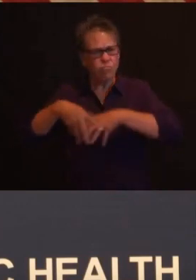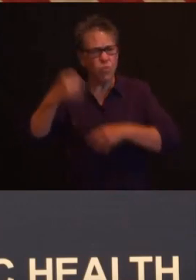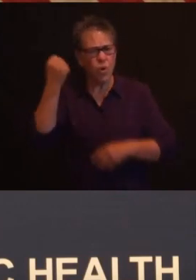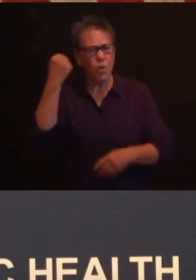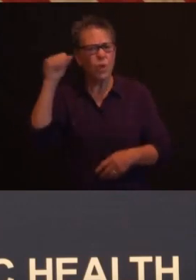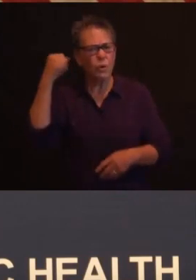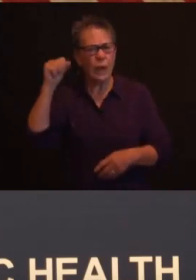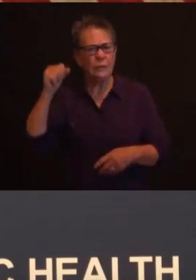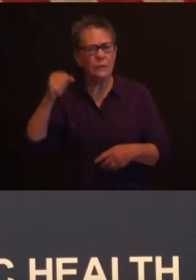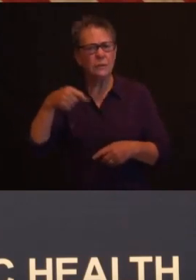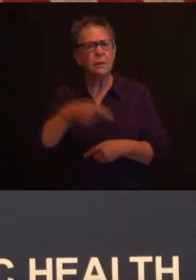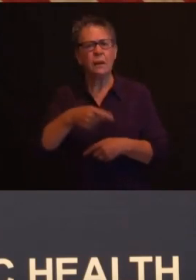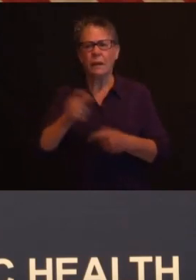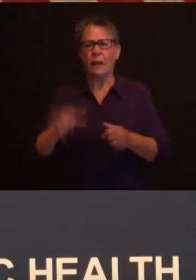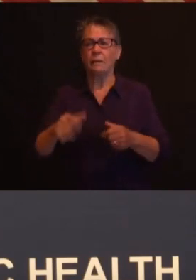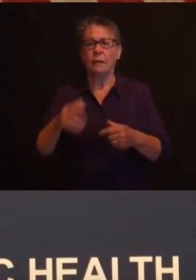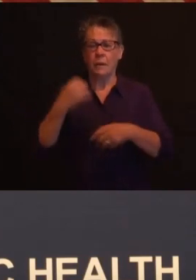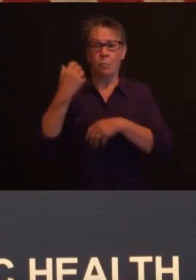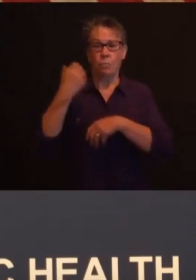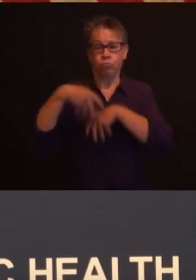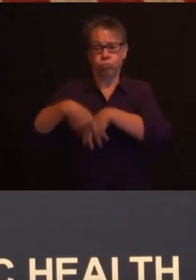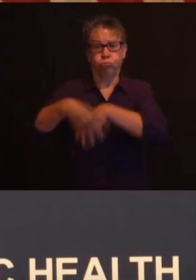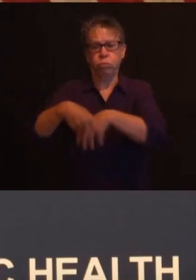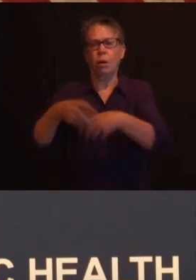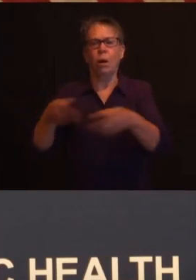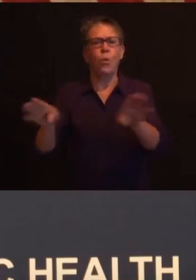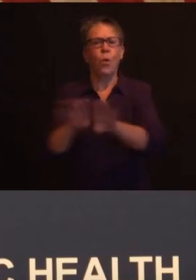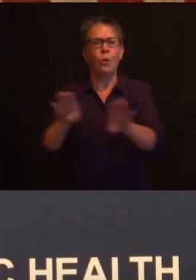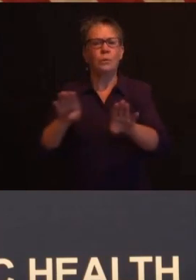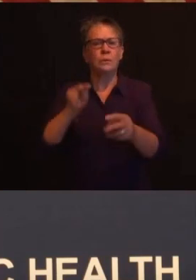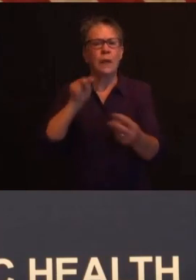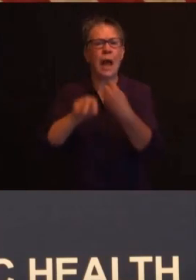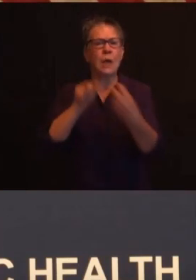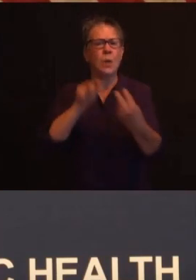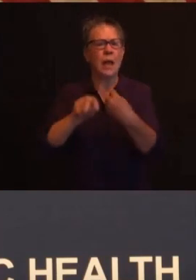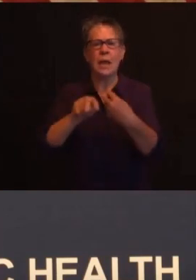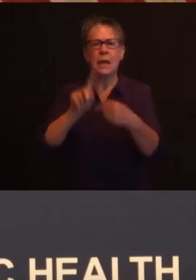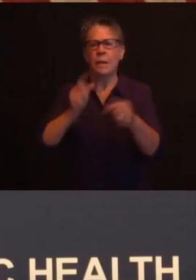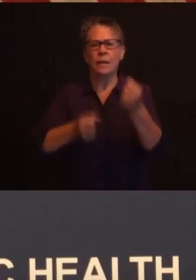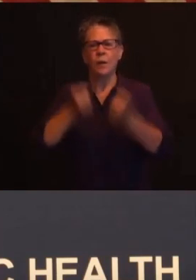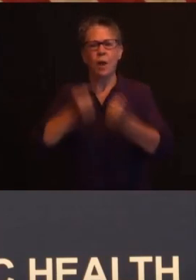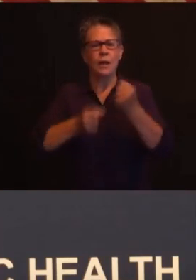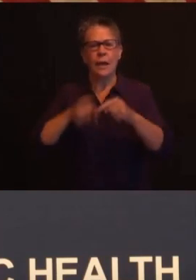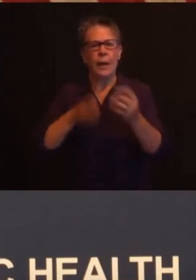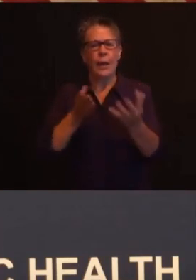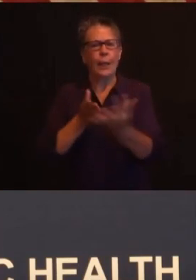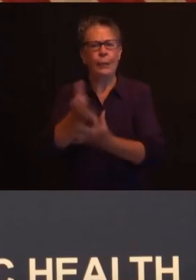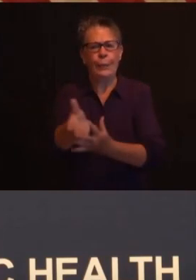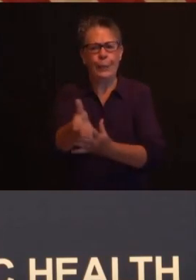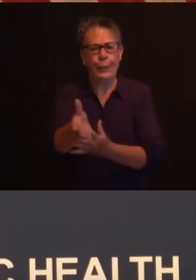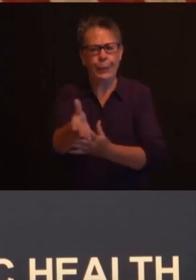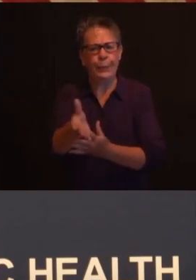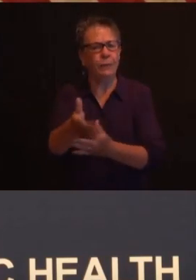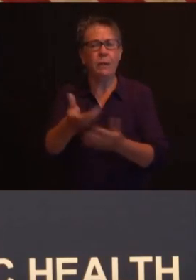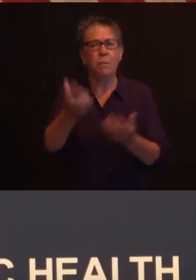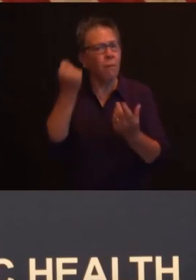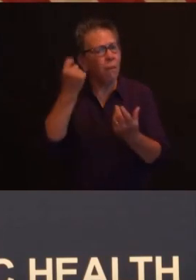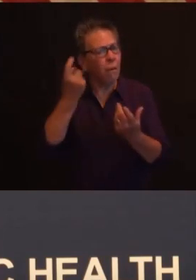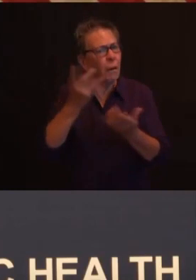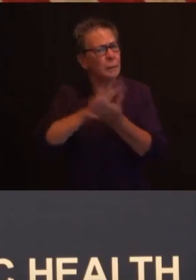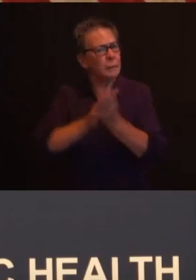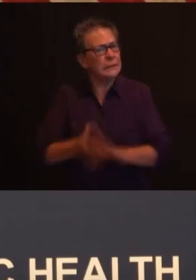a generally peaceful protest. 6 people total were arrested there. With regard to fireworks, we